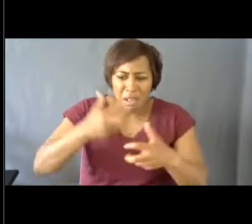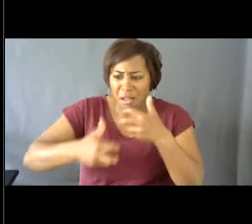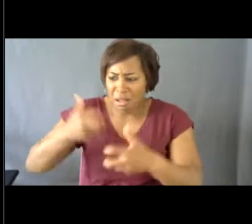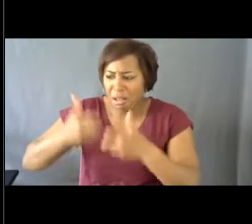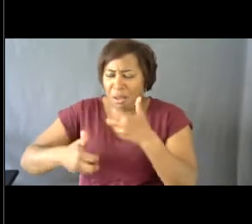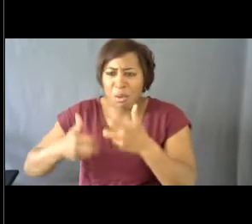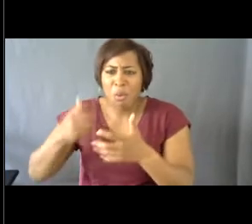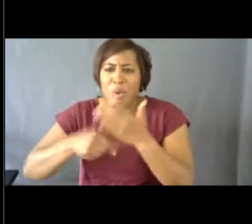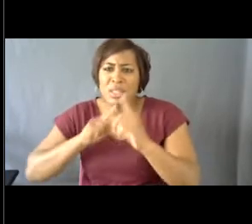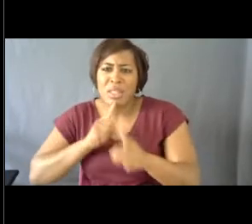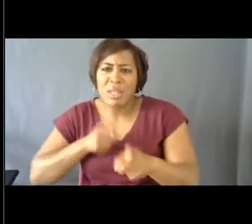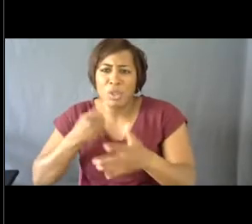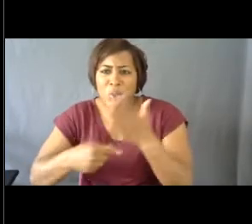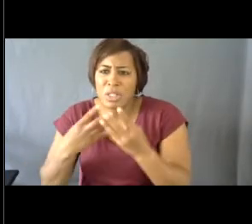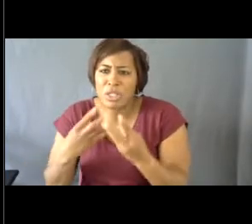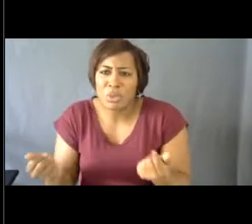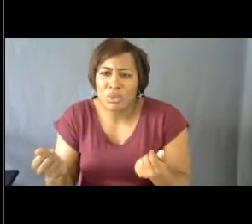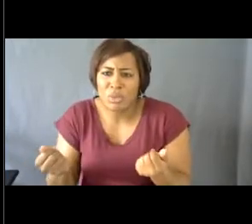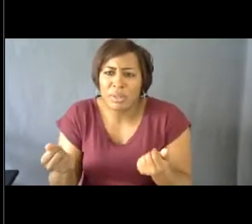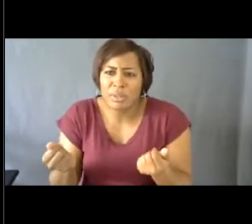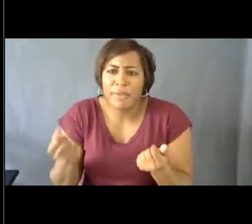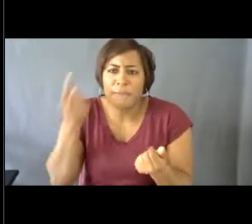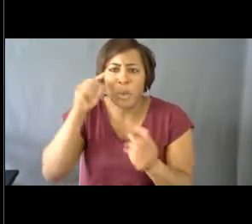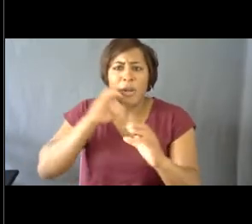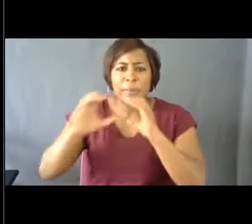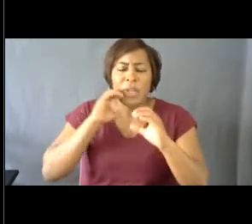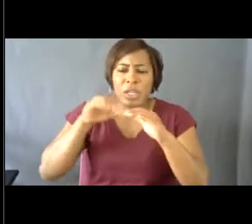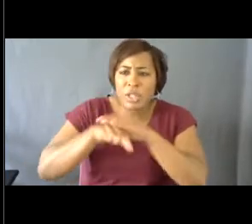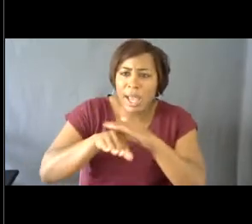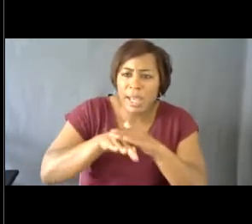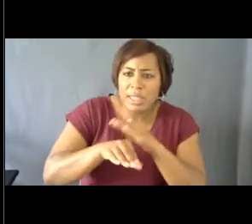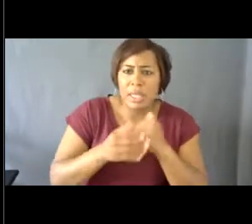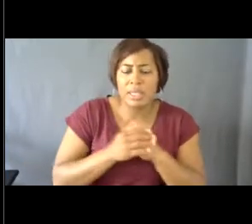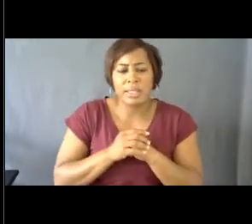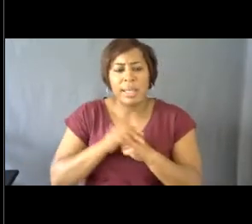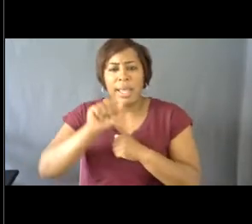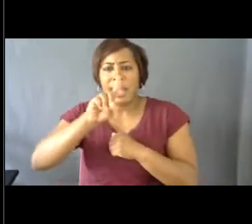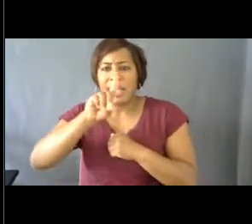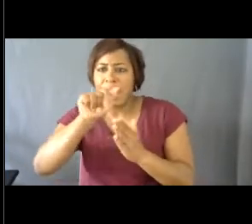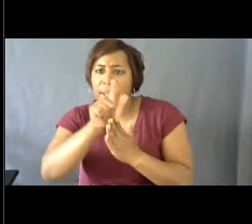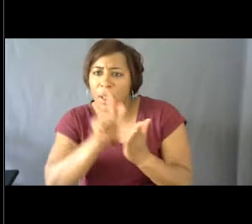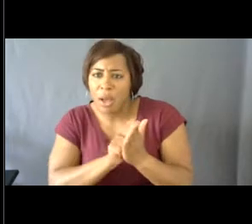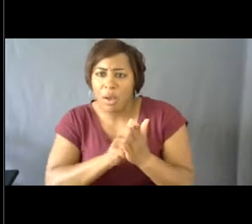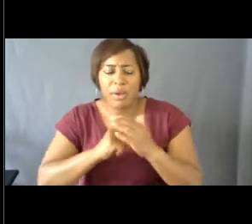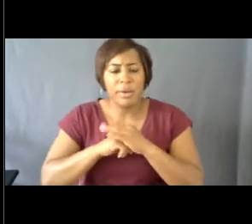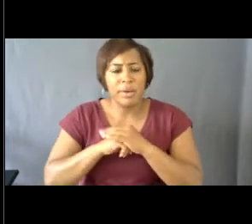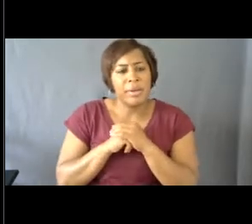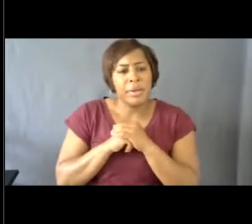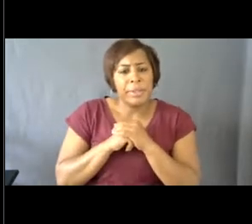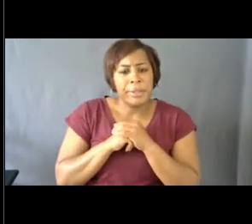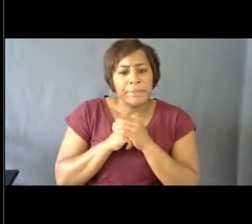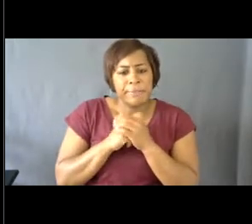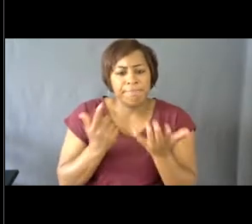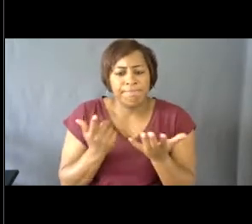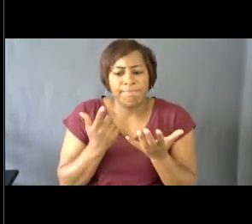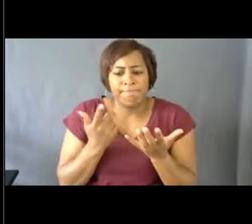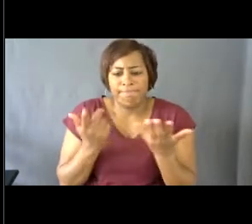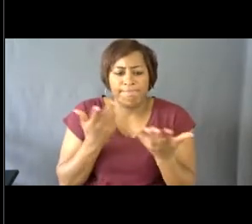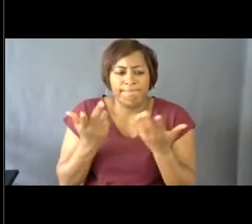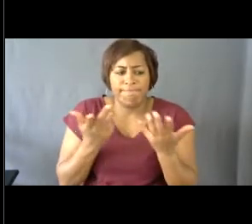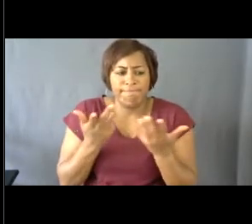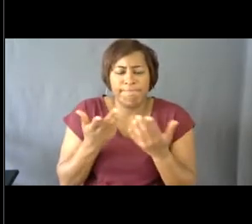to communication access, when it comes to what the ADA laws are, when it comes to what exactly is the best way.